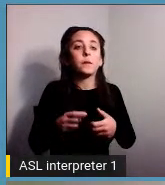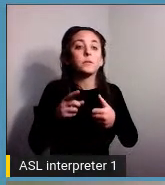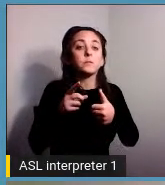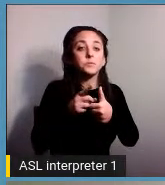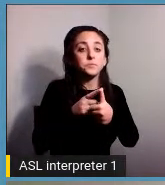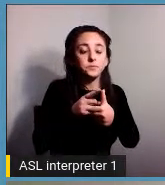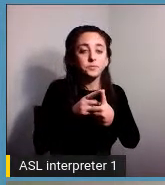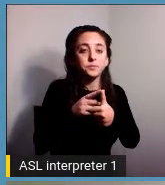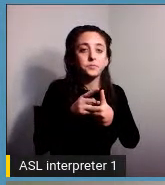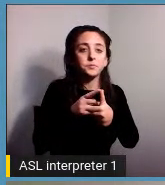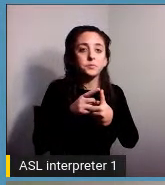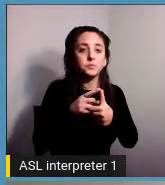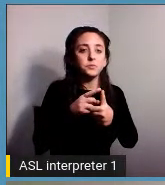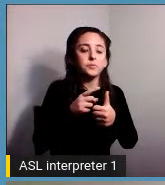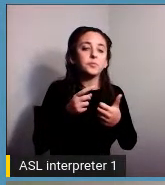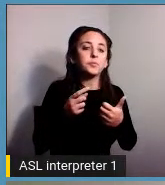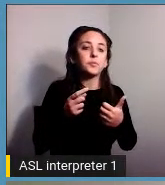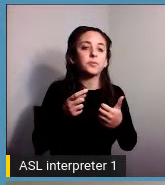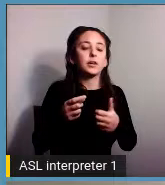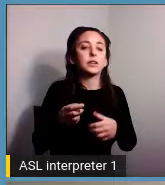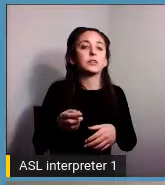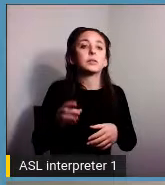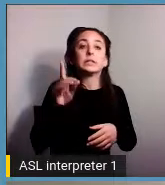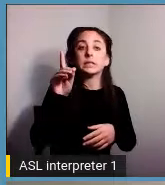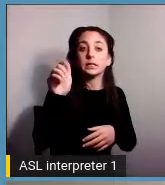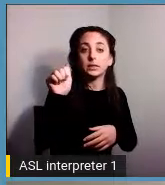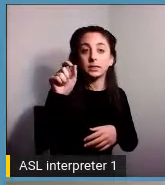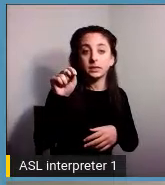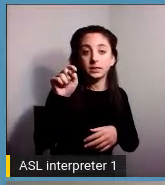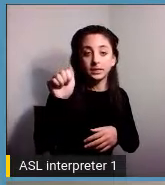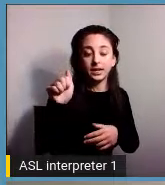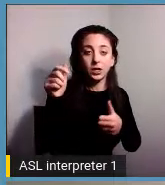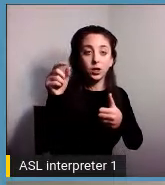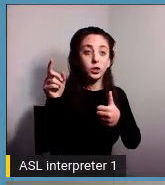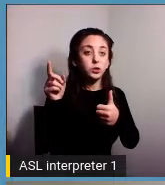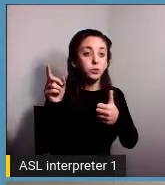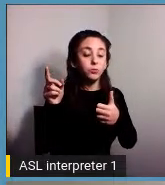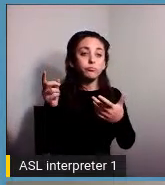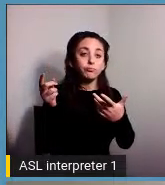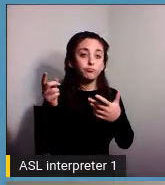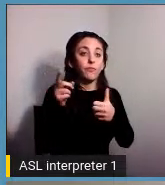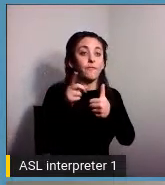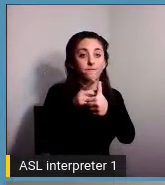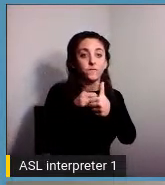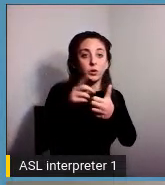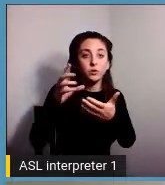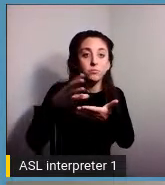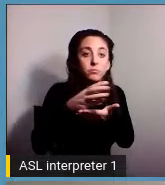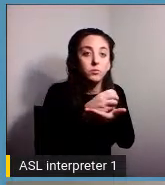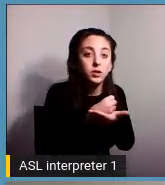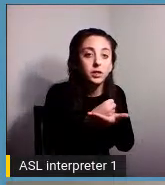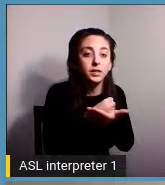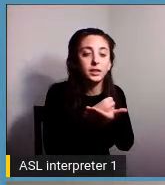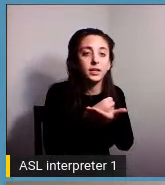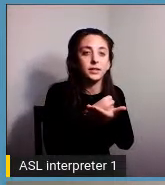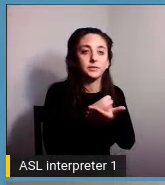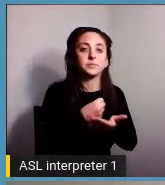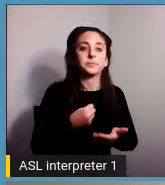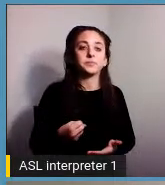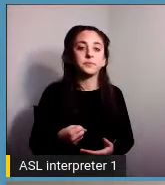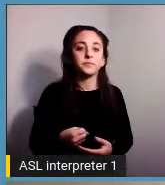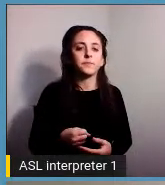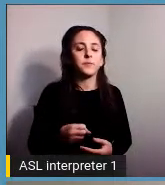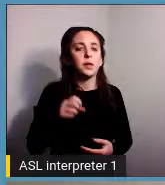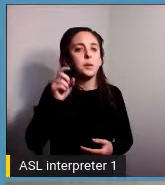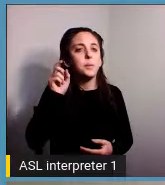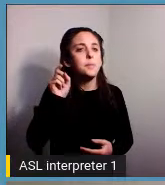is that the original data, you have to have empirical data. That original data has